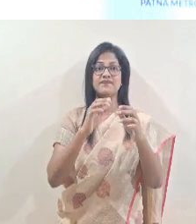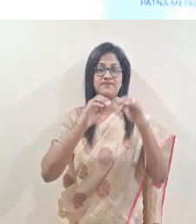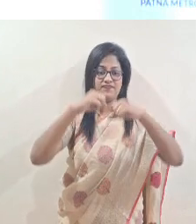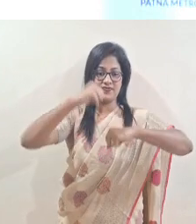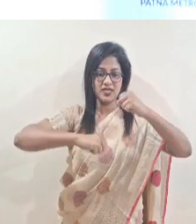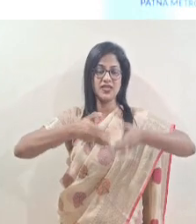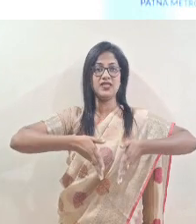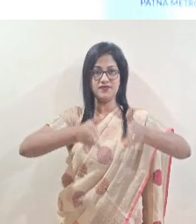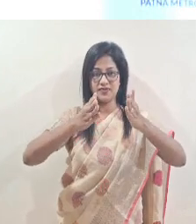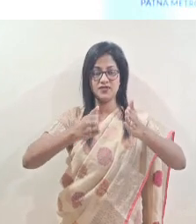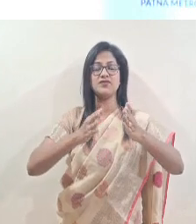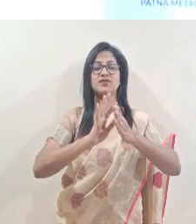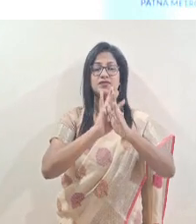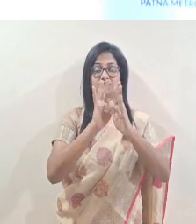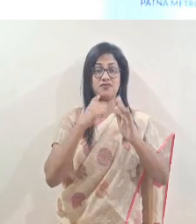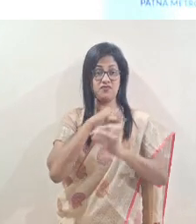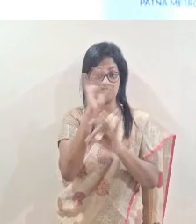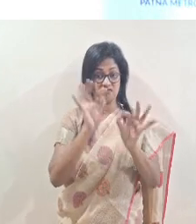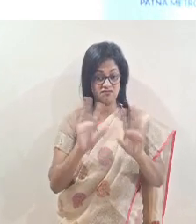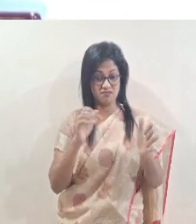Are we there yet?